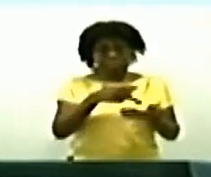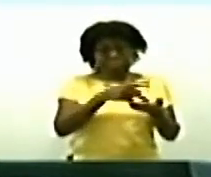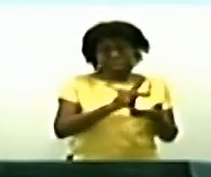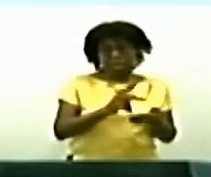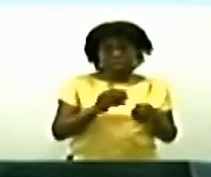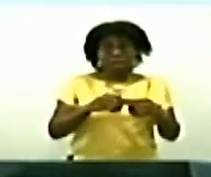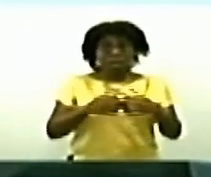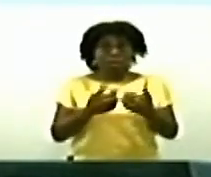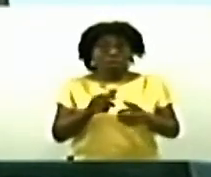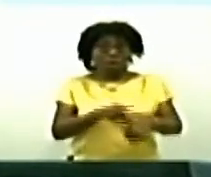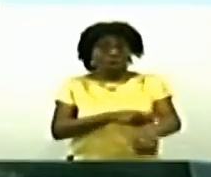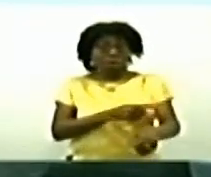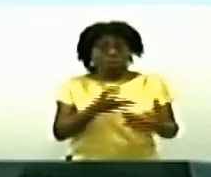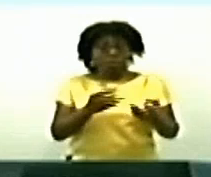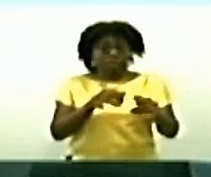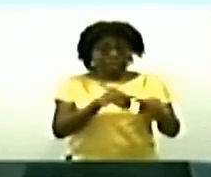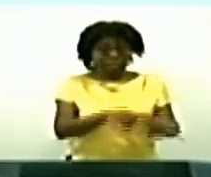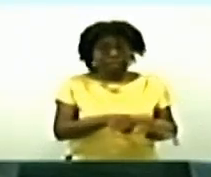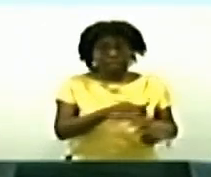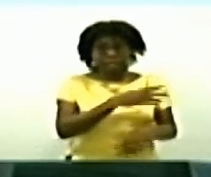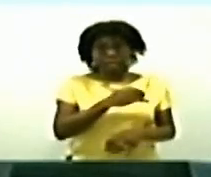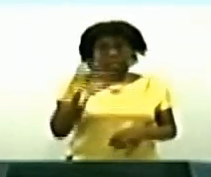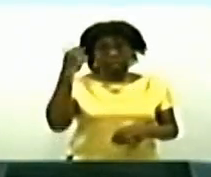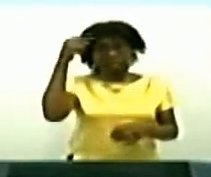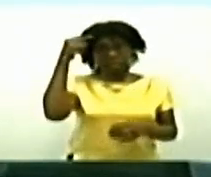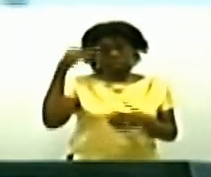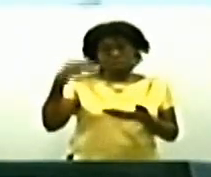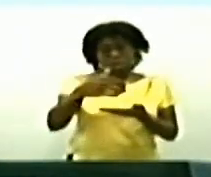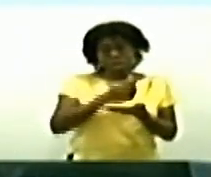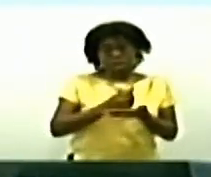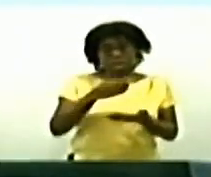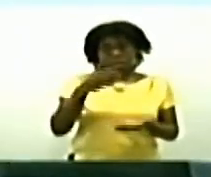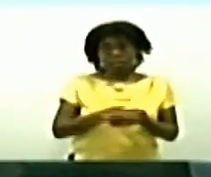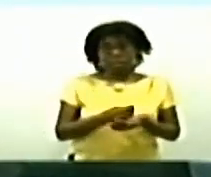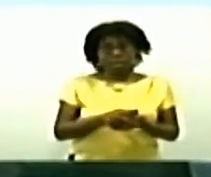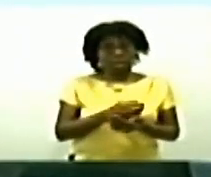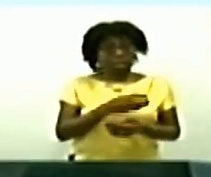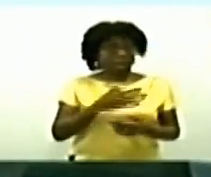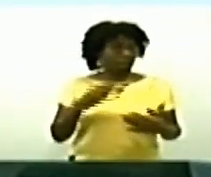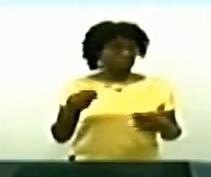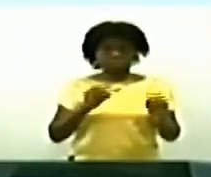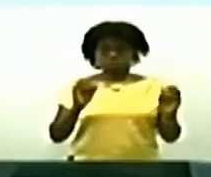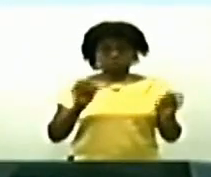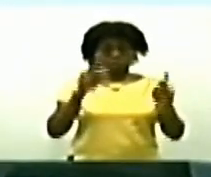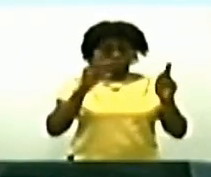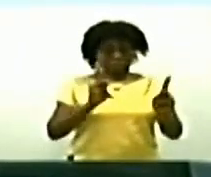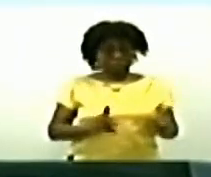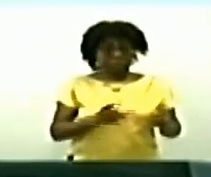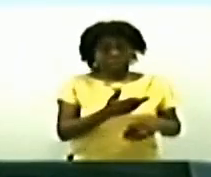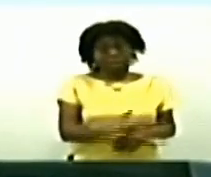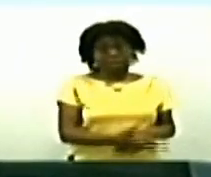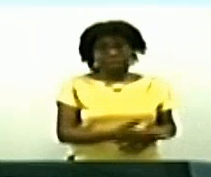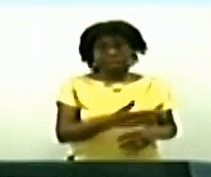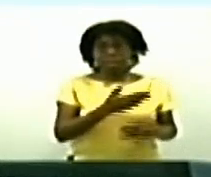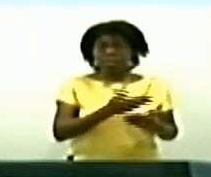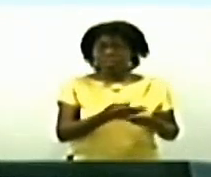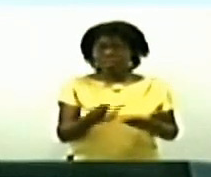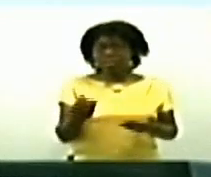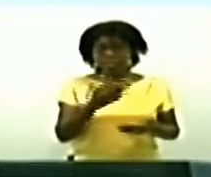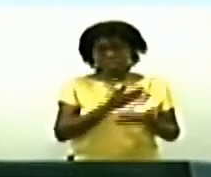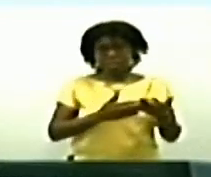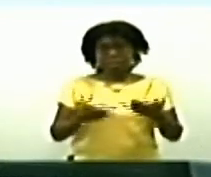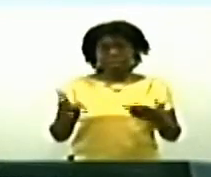long you want to stay, and government collects its revenue, even without somebody being there. But so these are some of the things that I believe